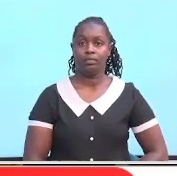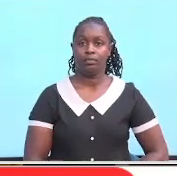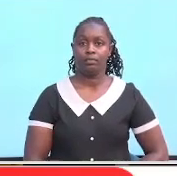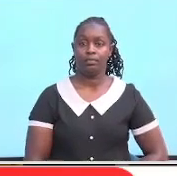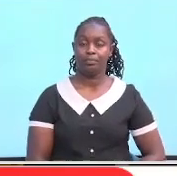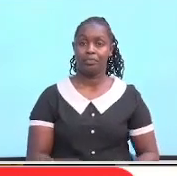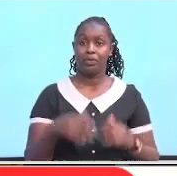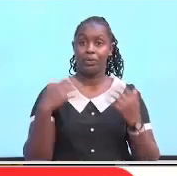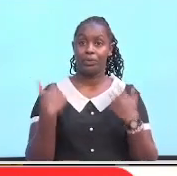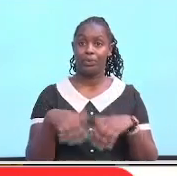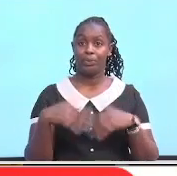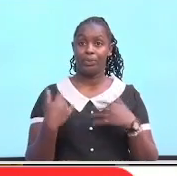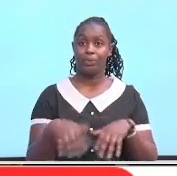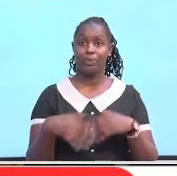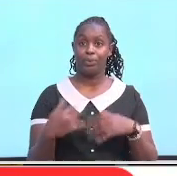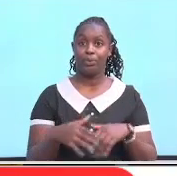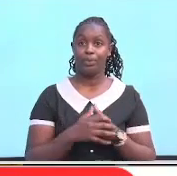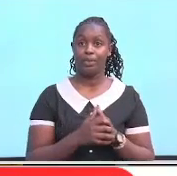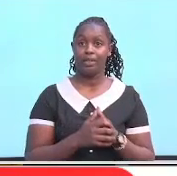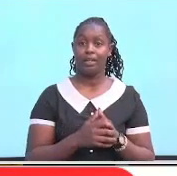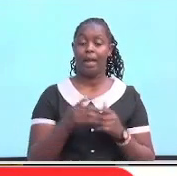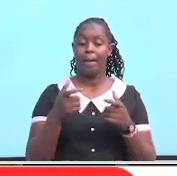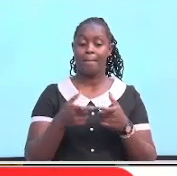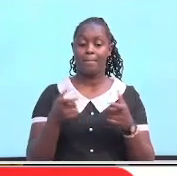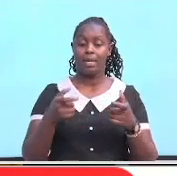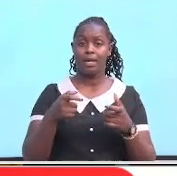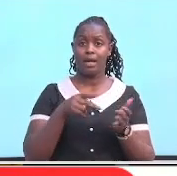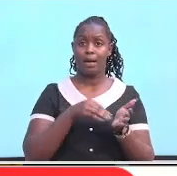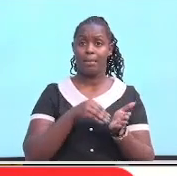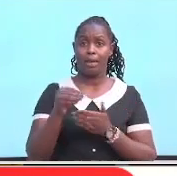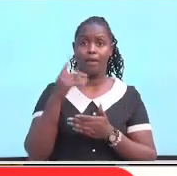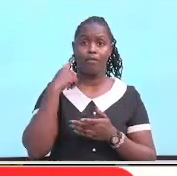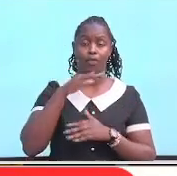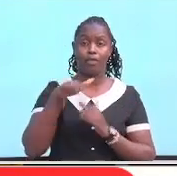times, big pay in these harsh economic times. Thank you, Elizabeth Atieno.